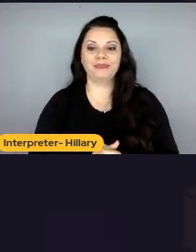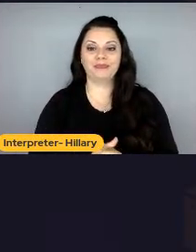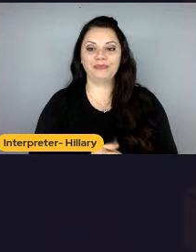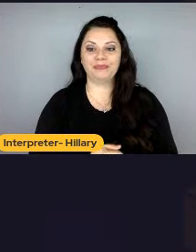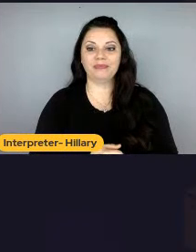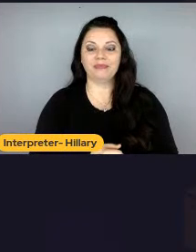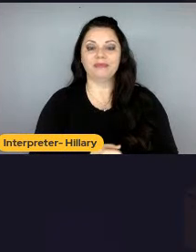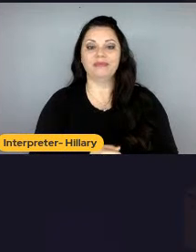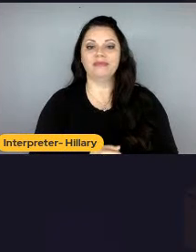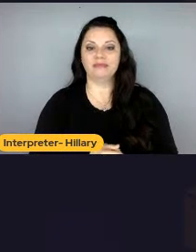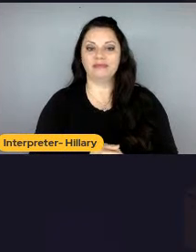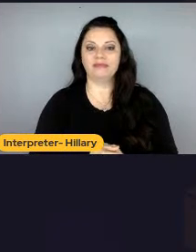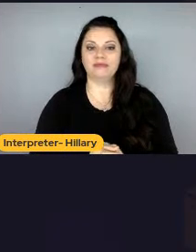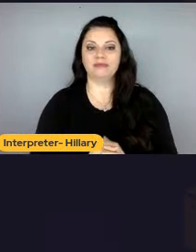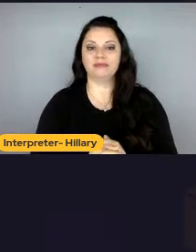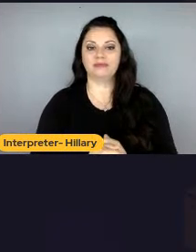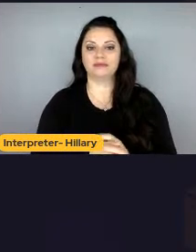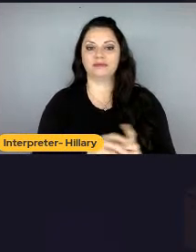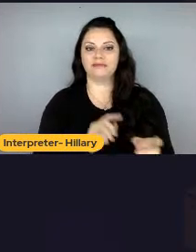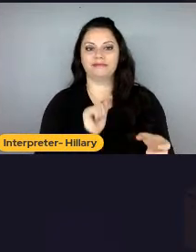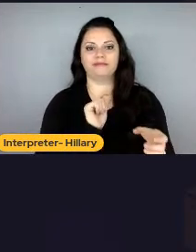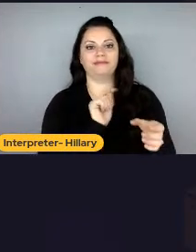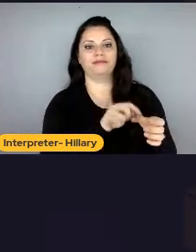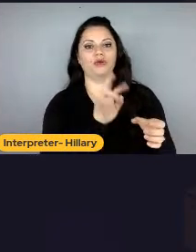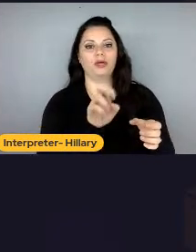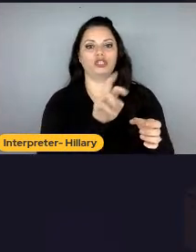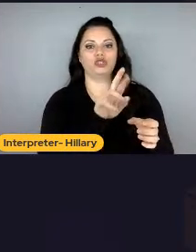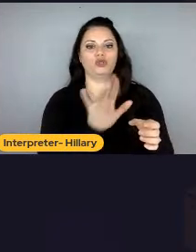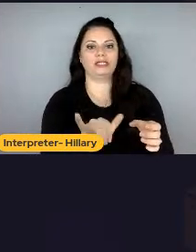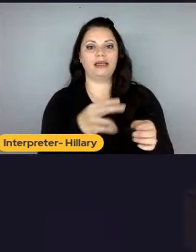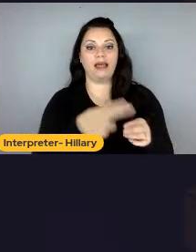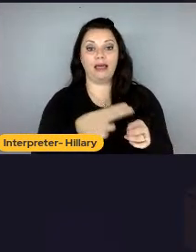And the repository name was